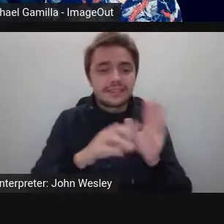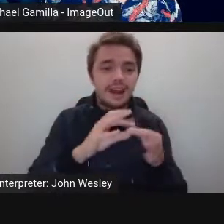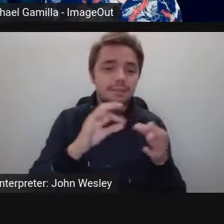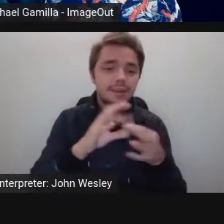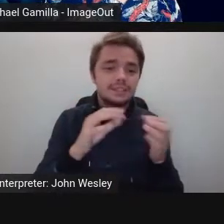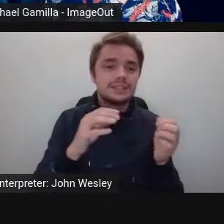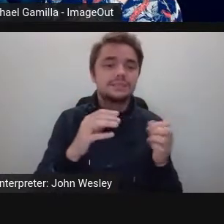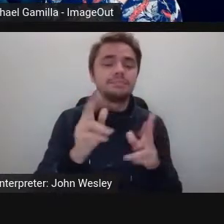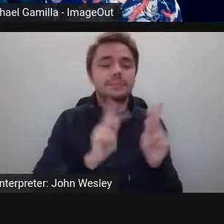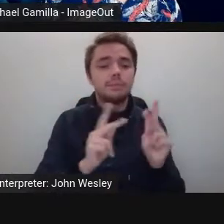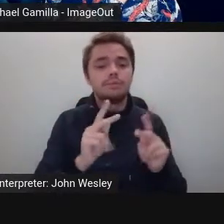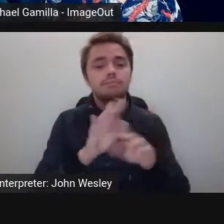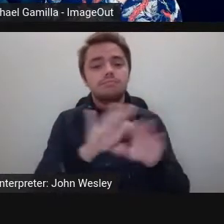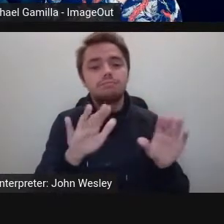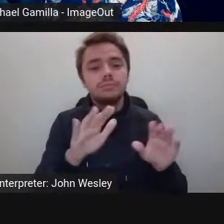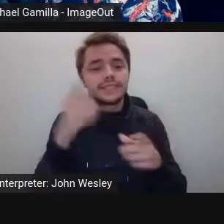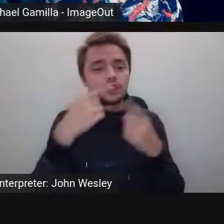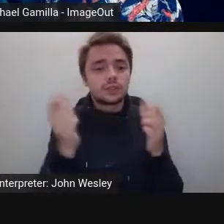project.